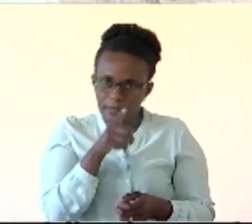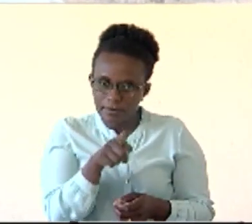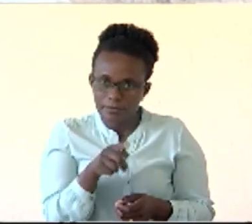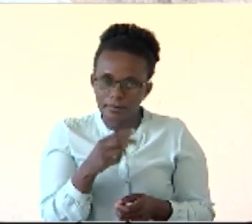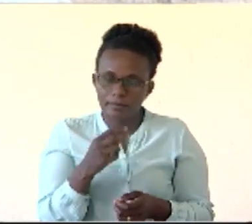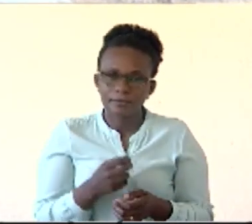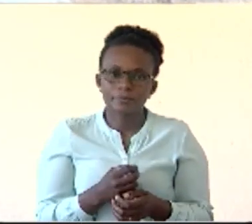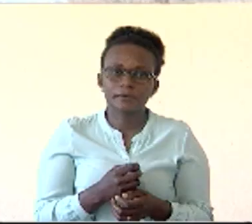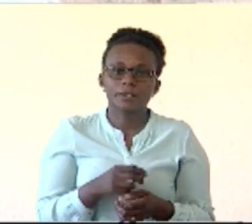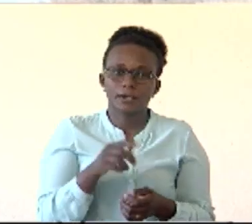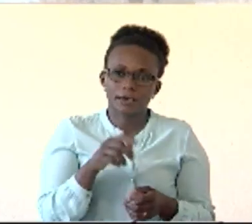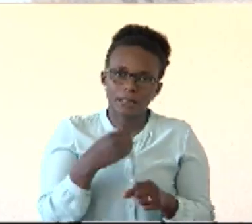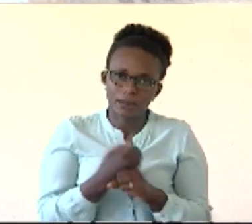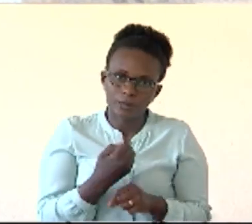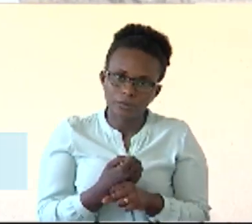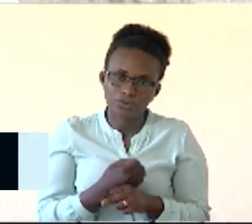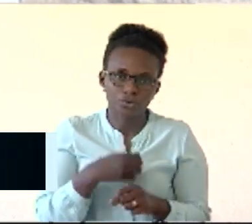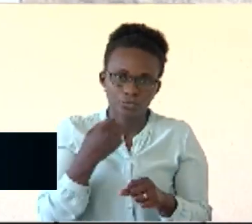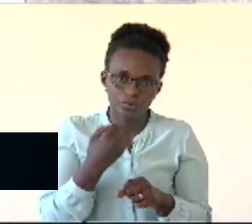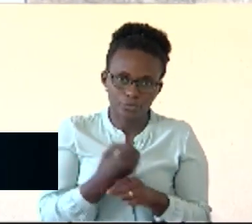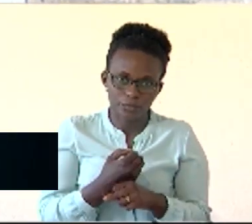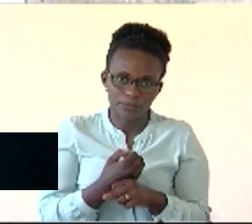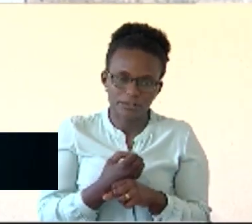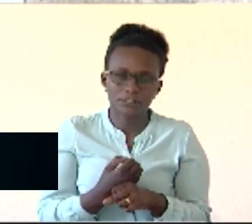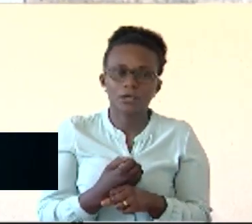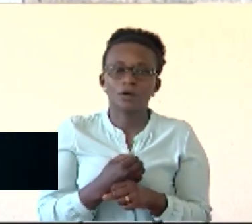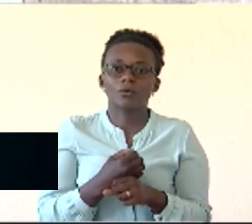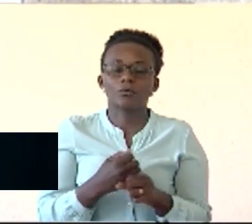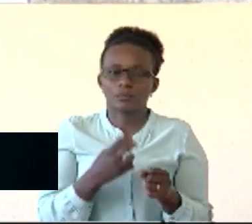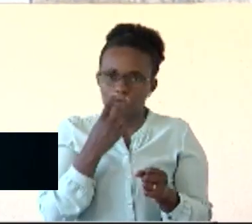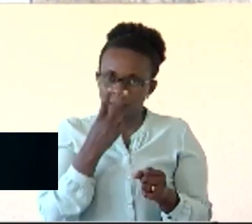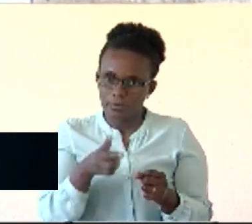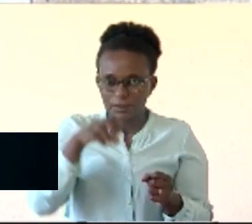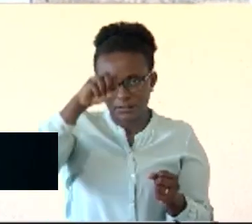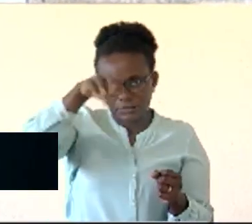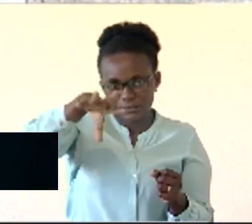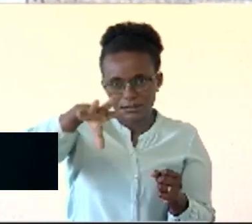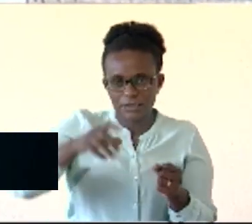device. It is used to convert. It is connected to the